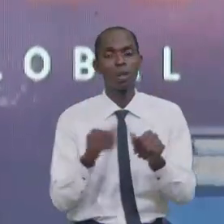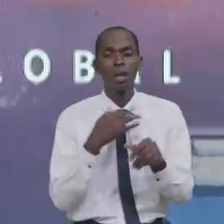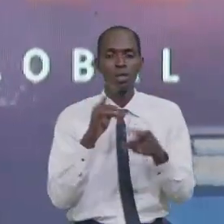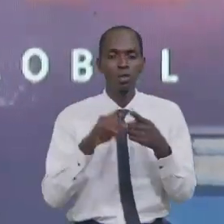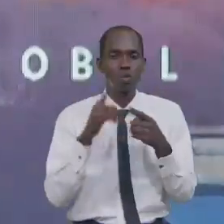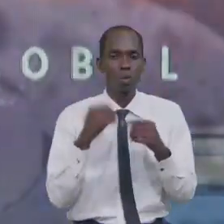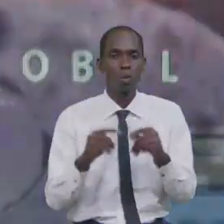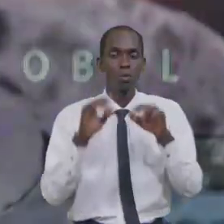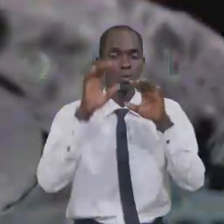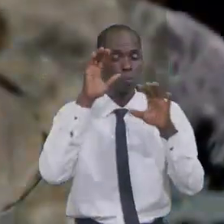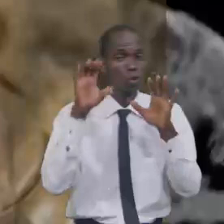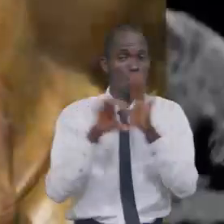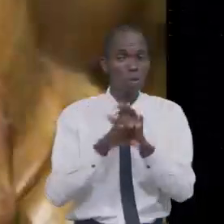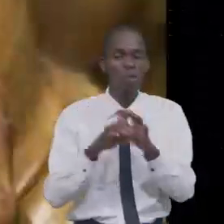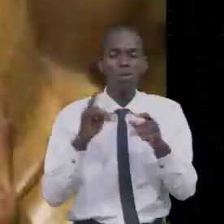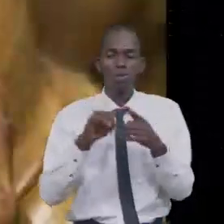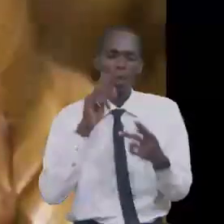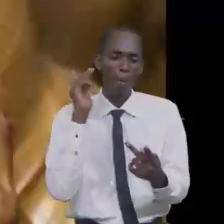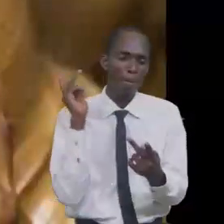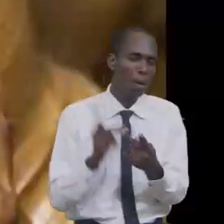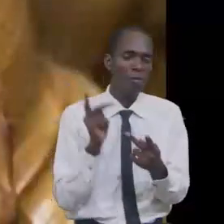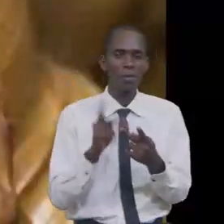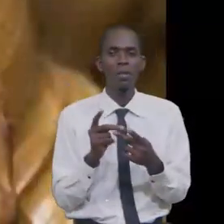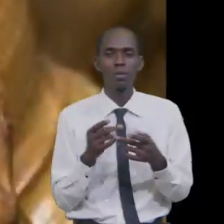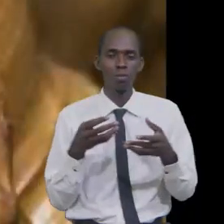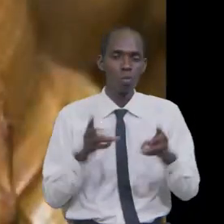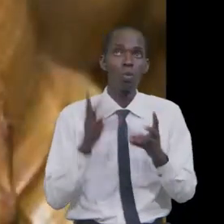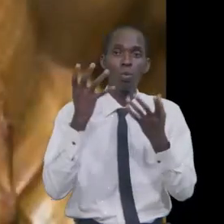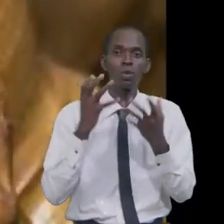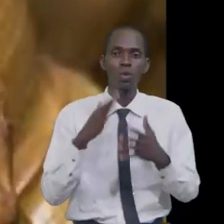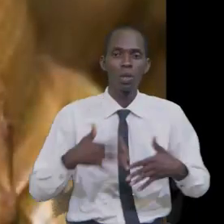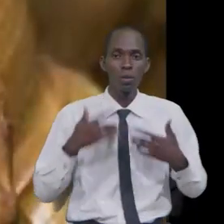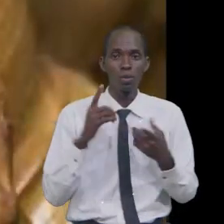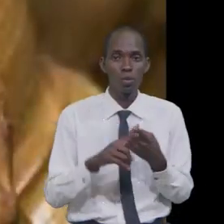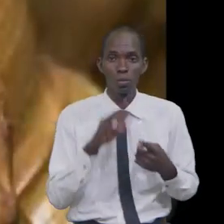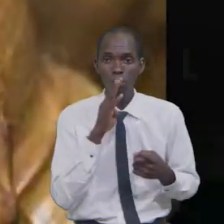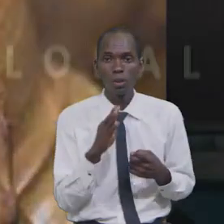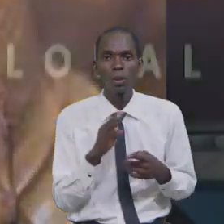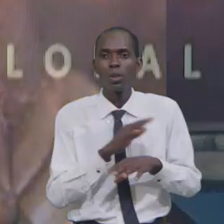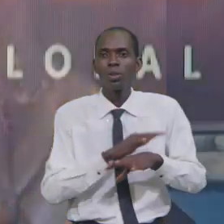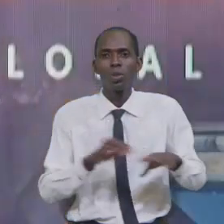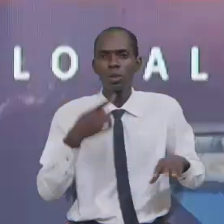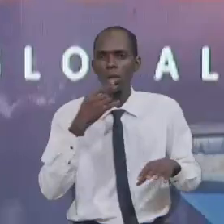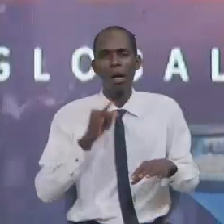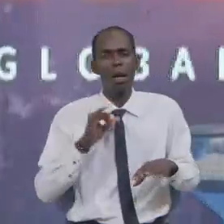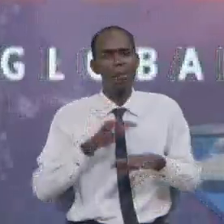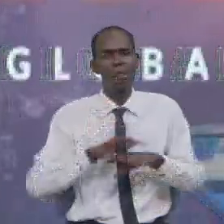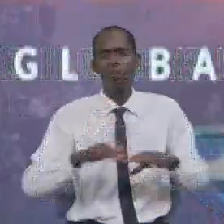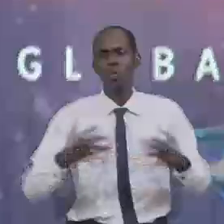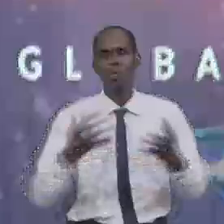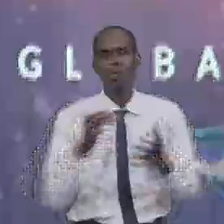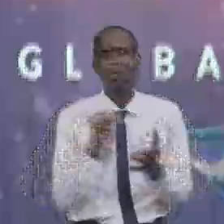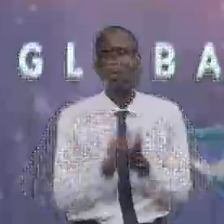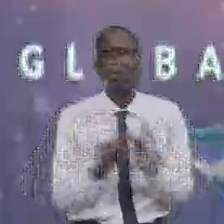to the perfect pattern he wants in your life, don't say, I don't want that. It's going to make